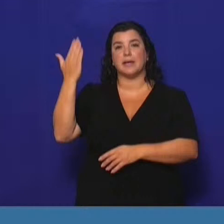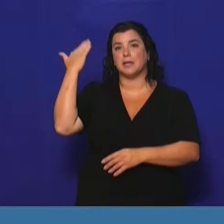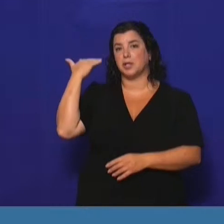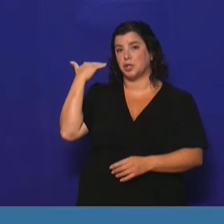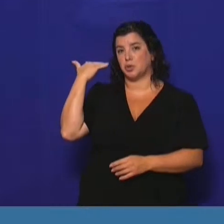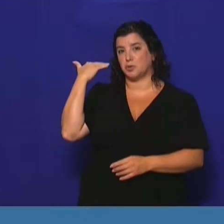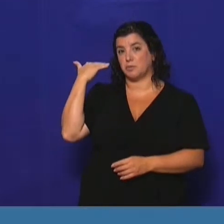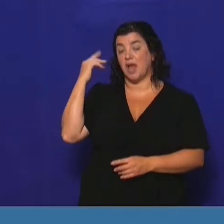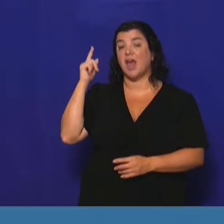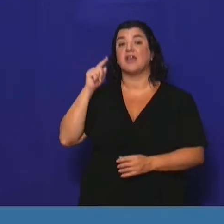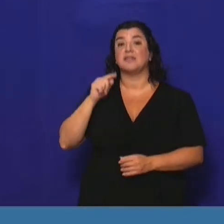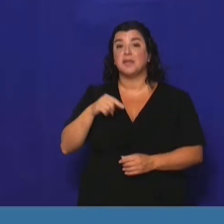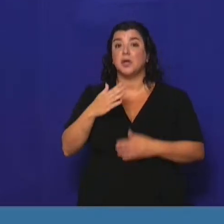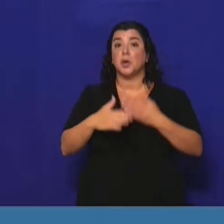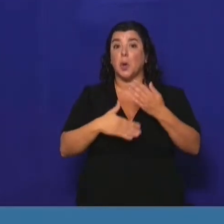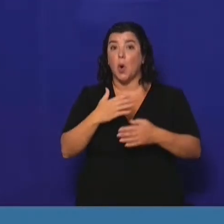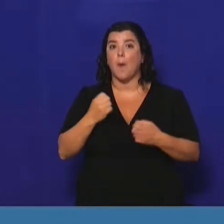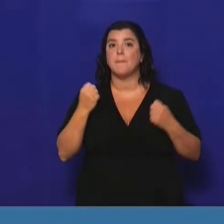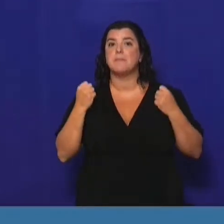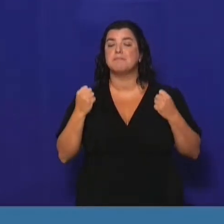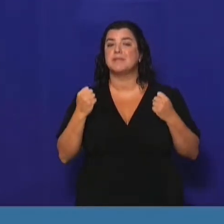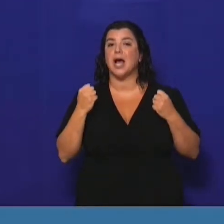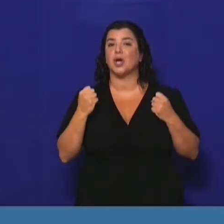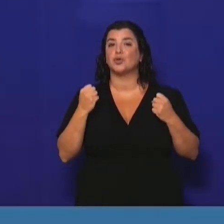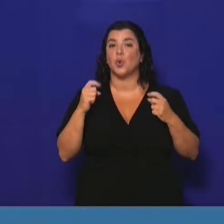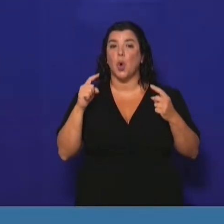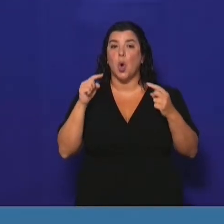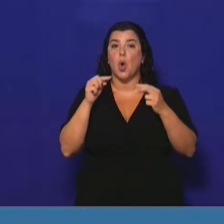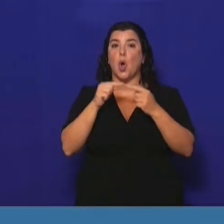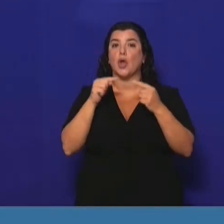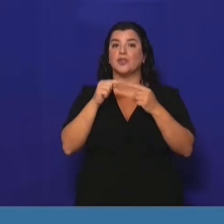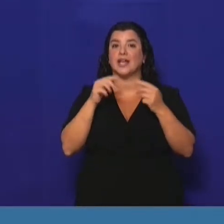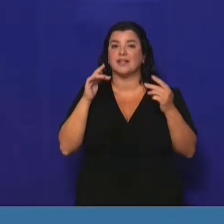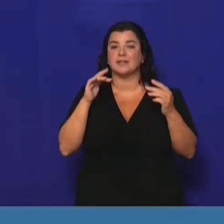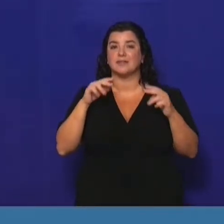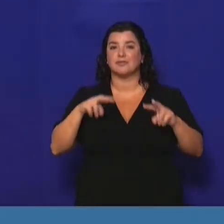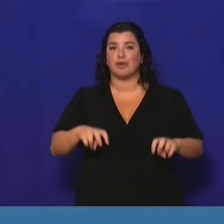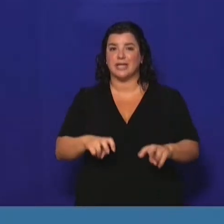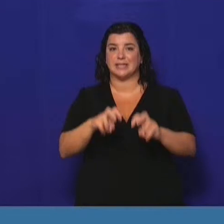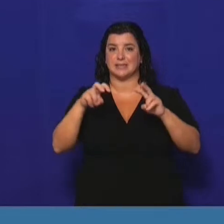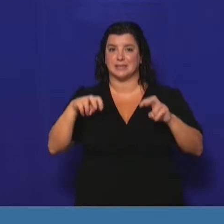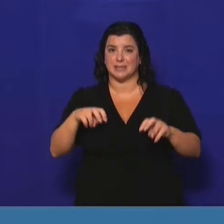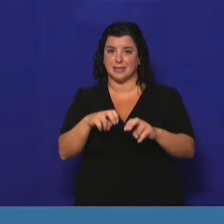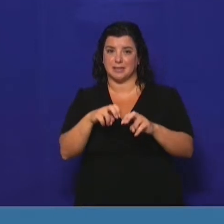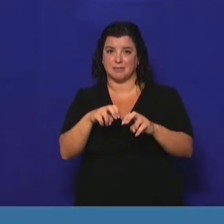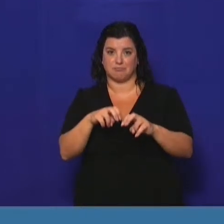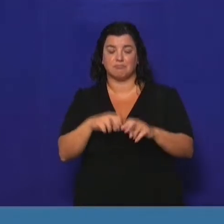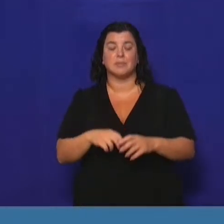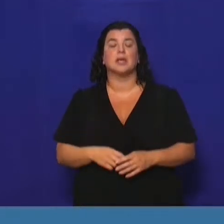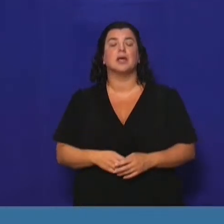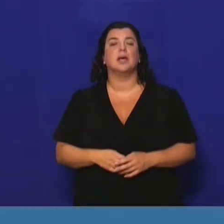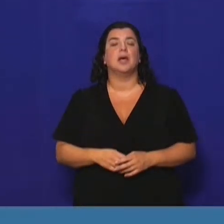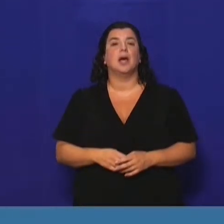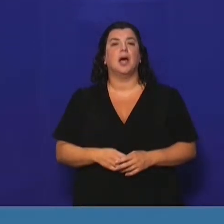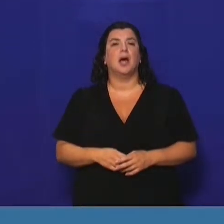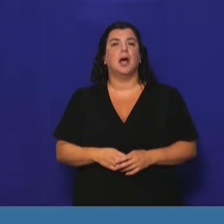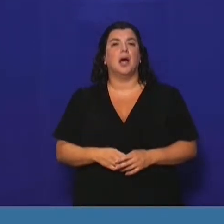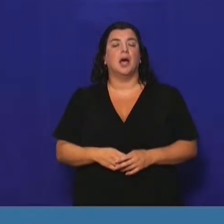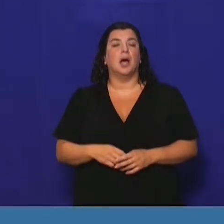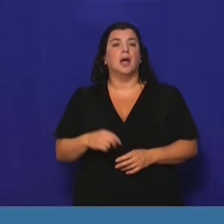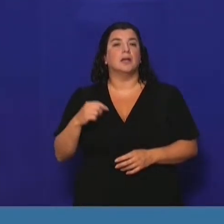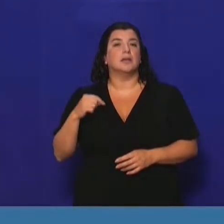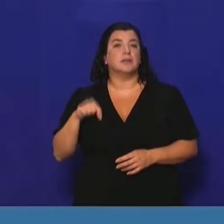din ħadkompli s-saħħaħ il-contact tracing fiżiku li jagħmlu l-ispeċjalisti tagħna. U allura